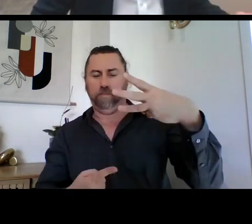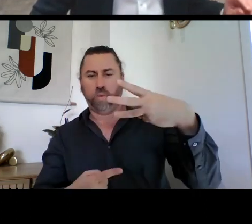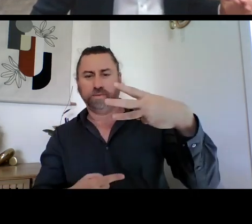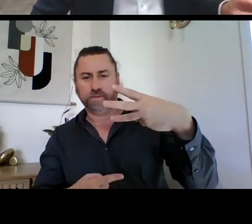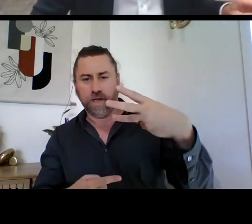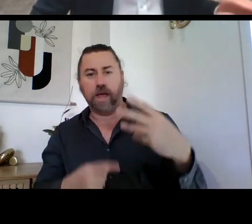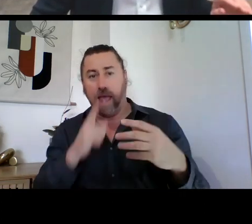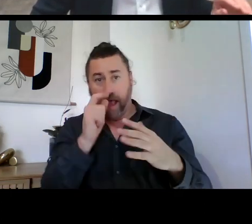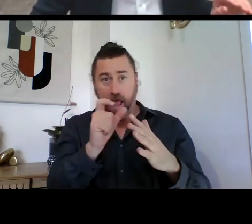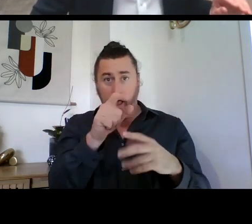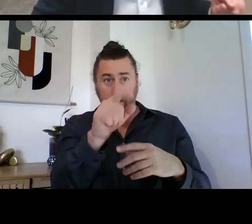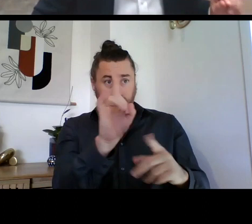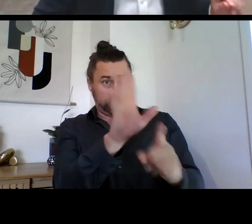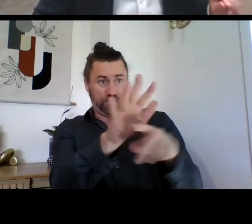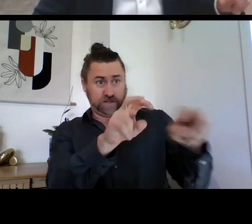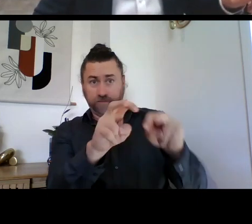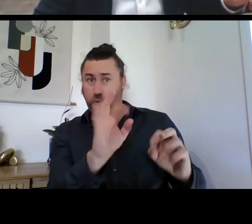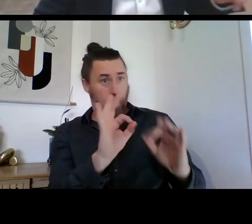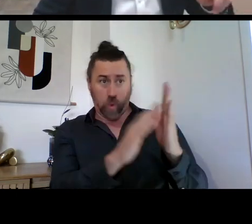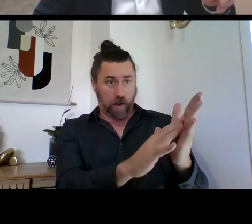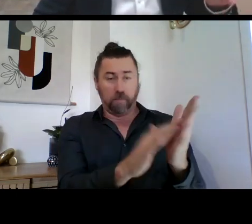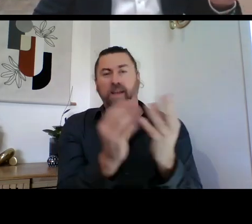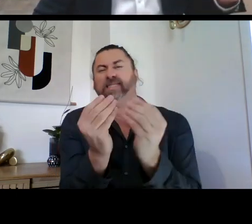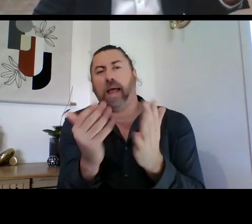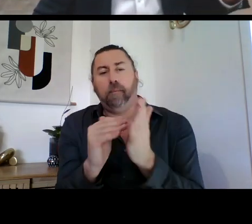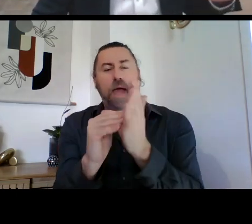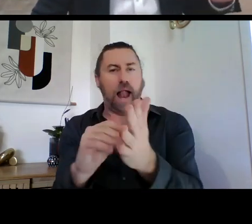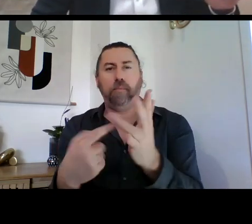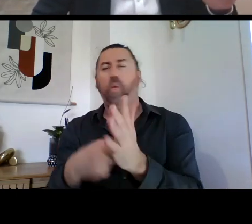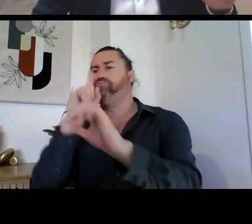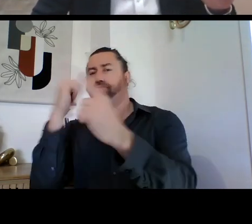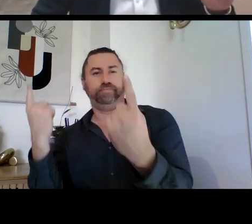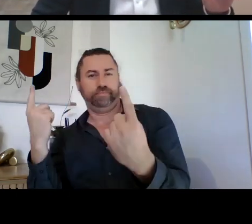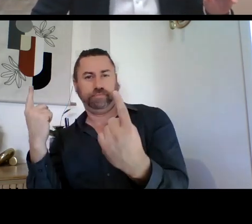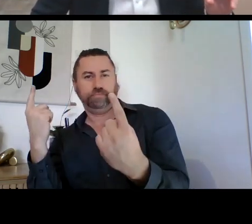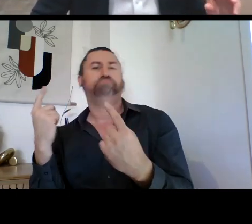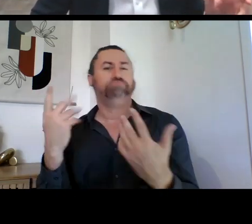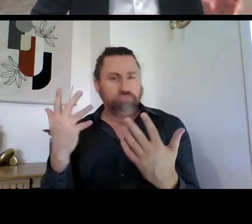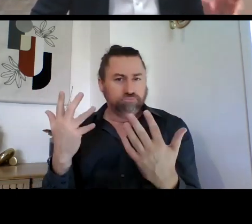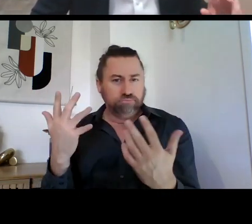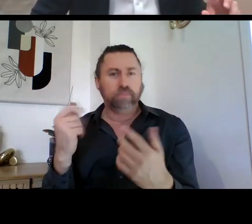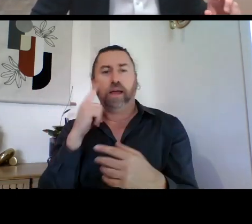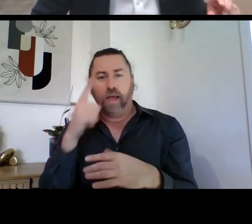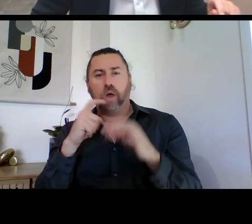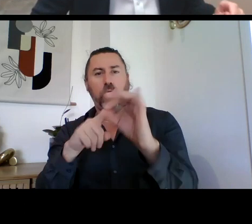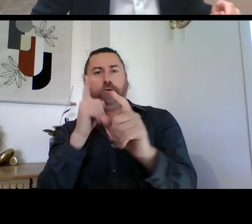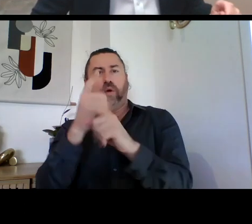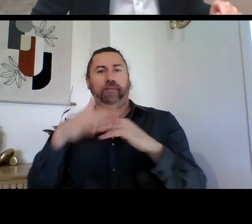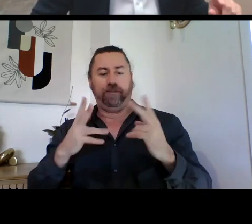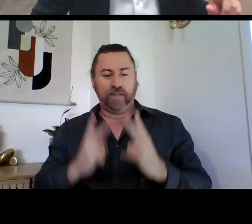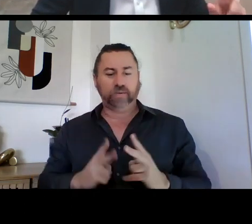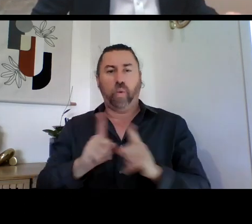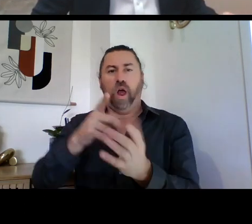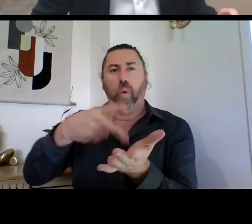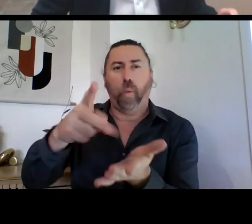Can you do the activity with no help, with some help, or are you completely unable? And you'll see the questions cover physical activities